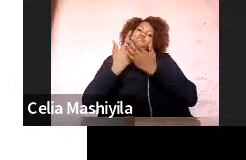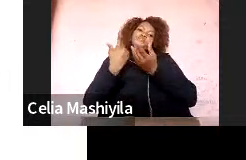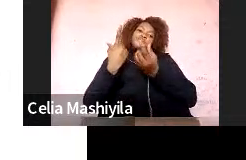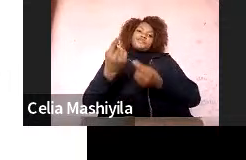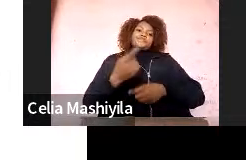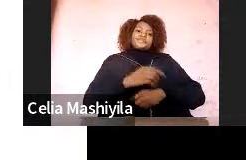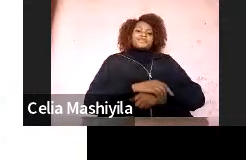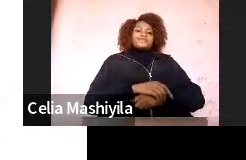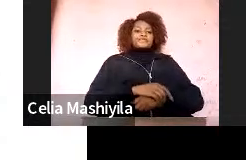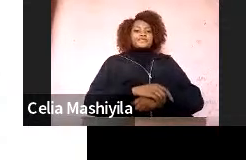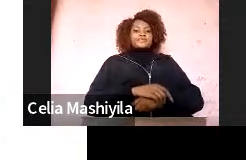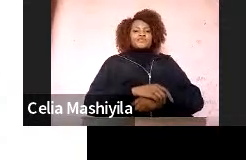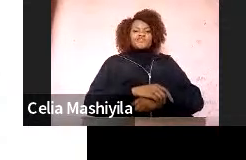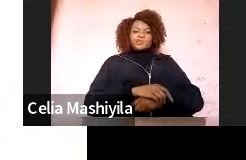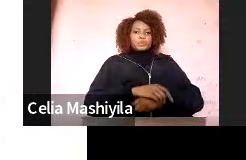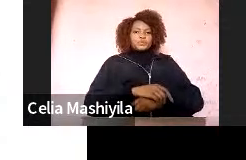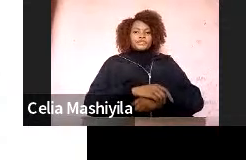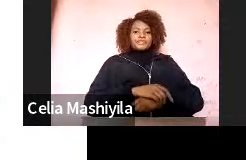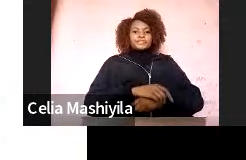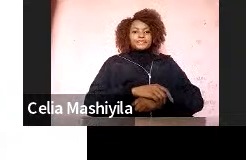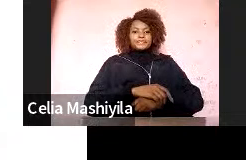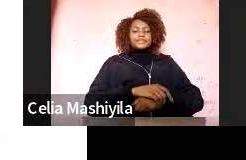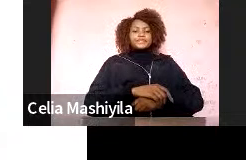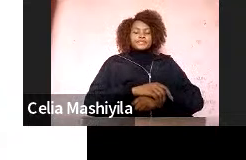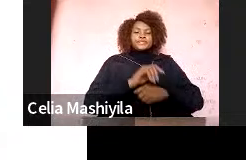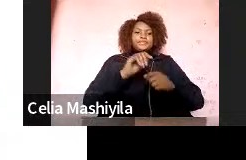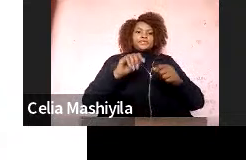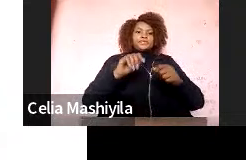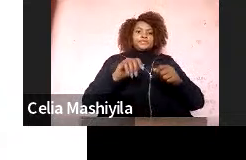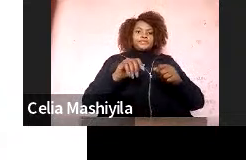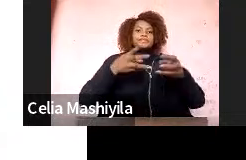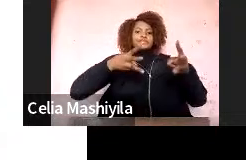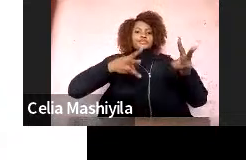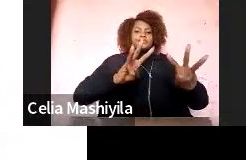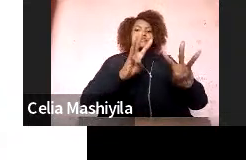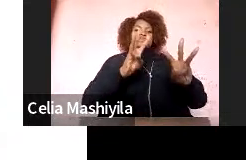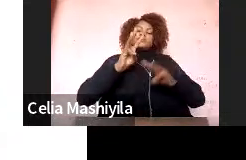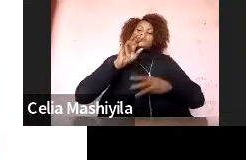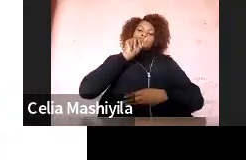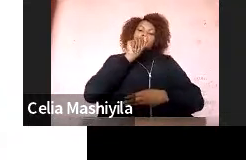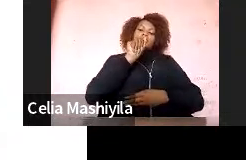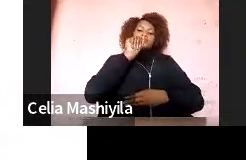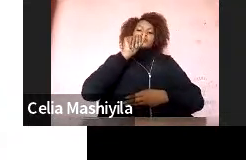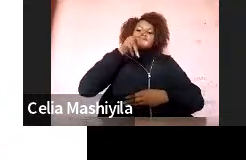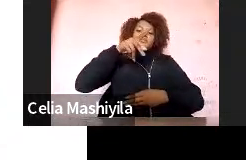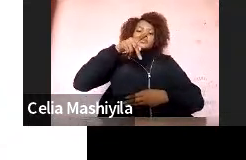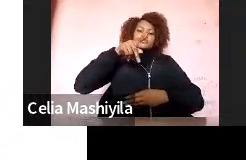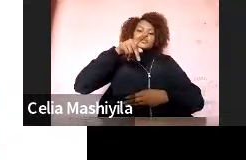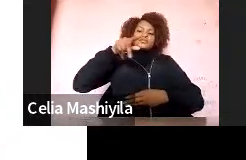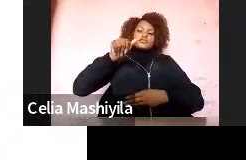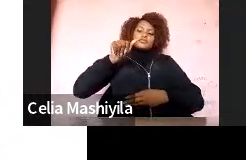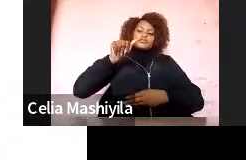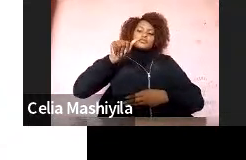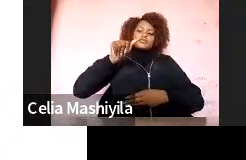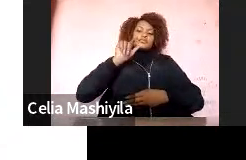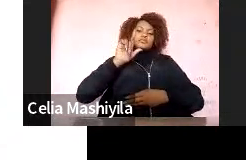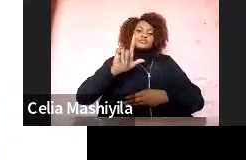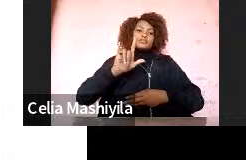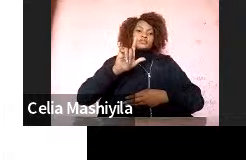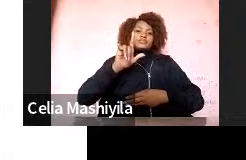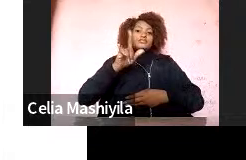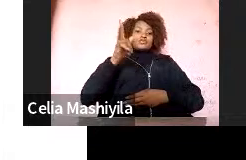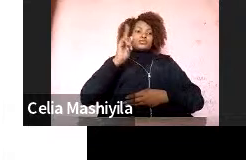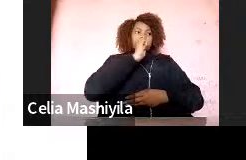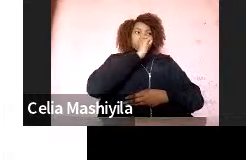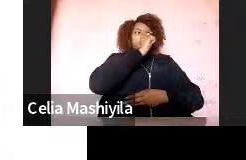internal administrative appeal process, you have lodged it and you are not happy, SARS also have another